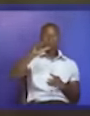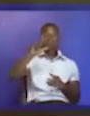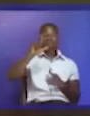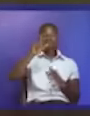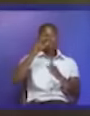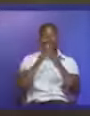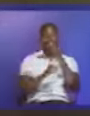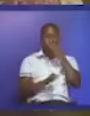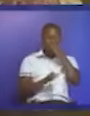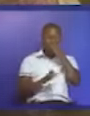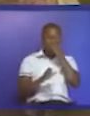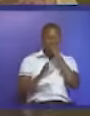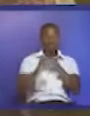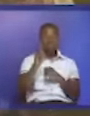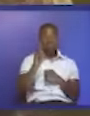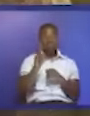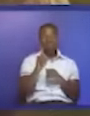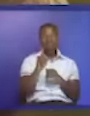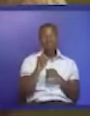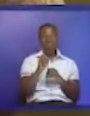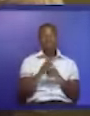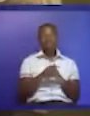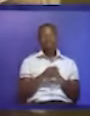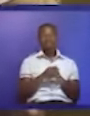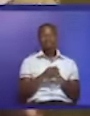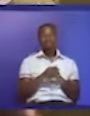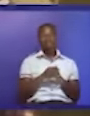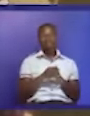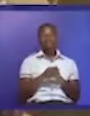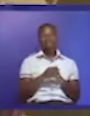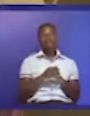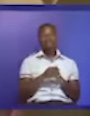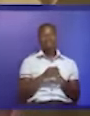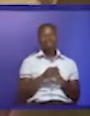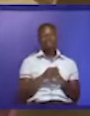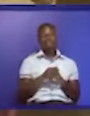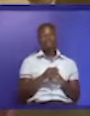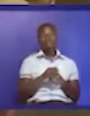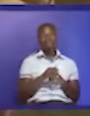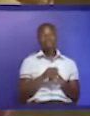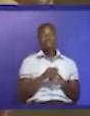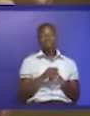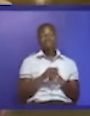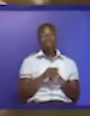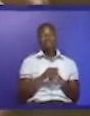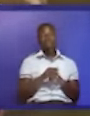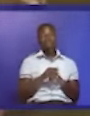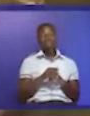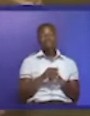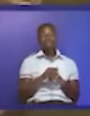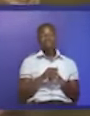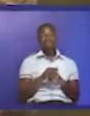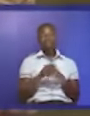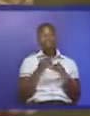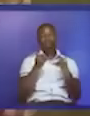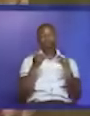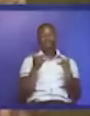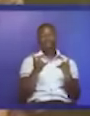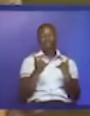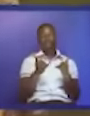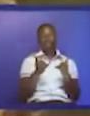This is where I would like to take my charge tonight as we